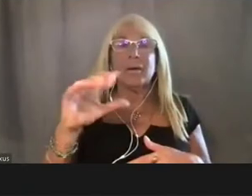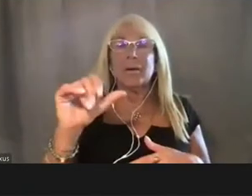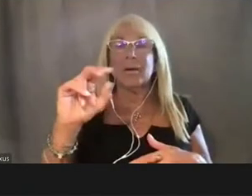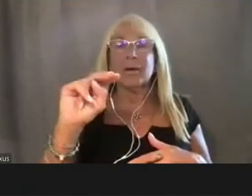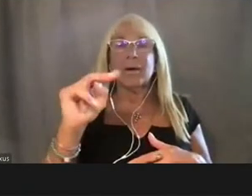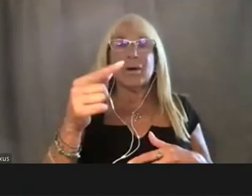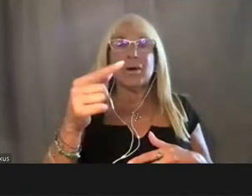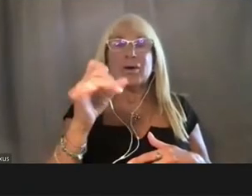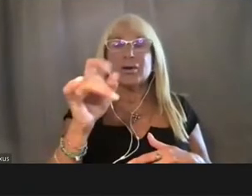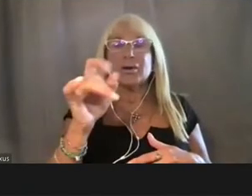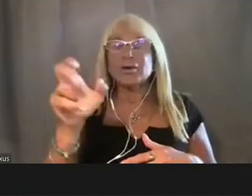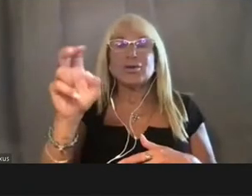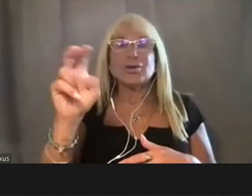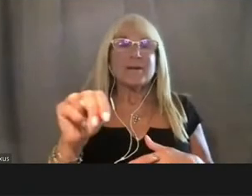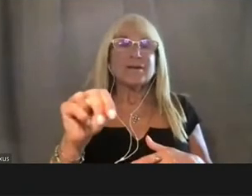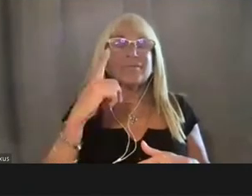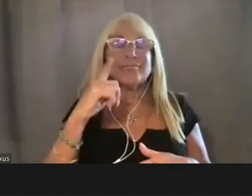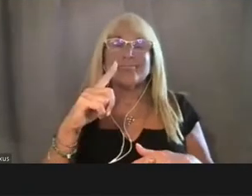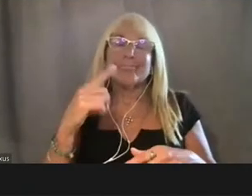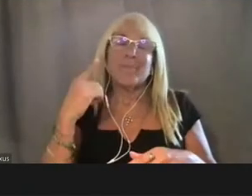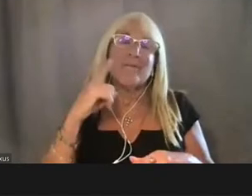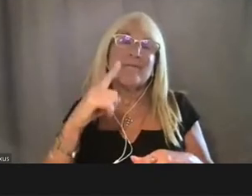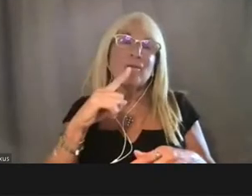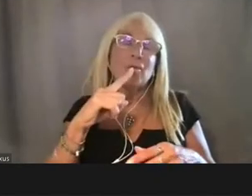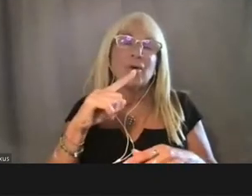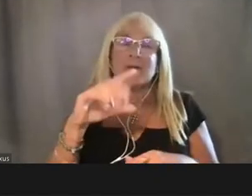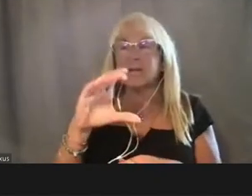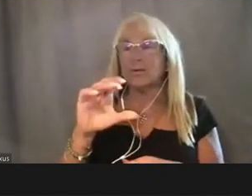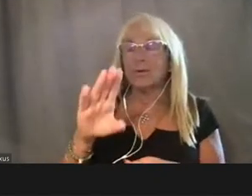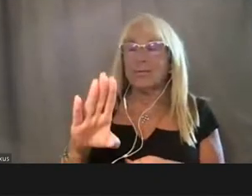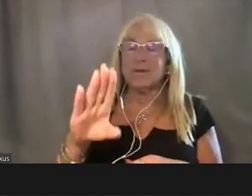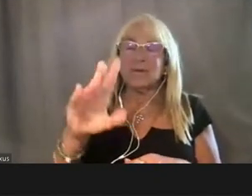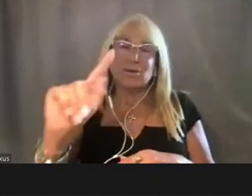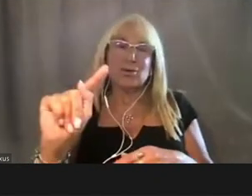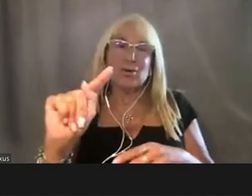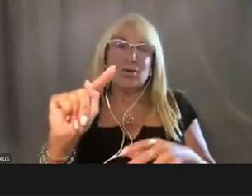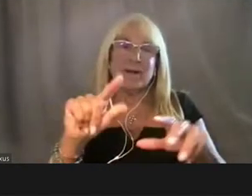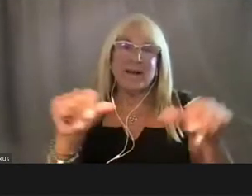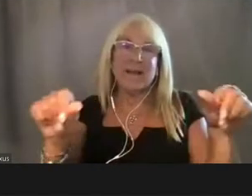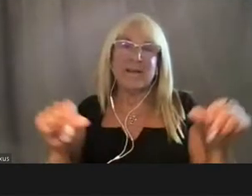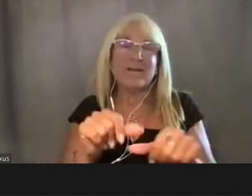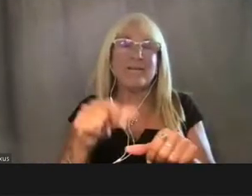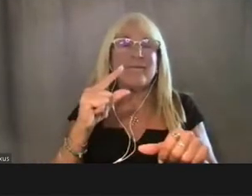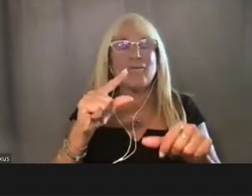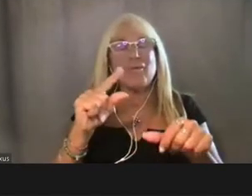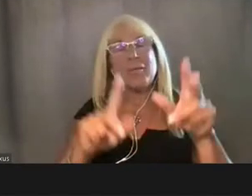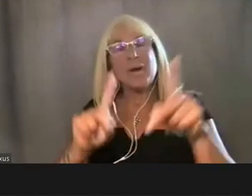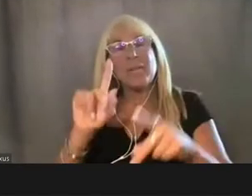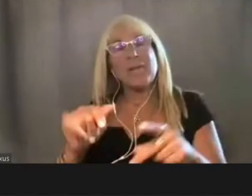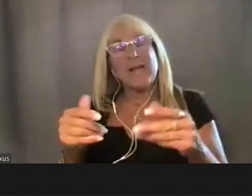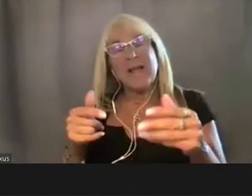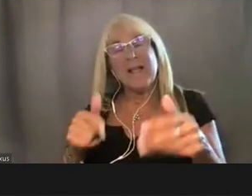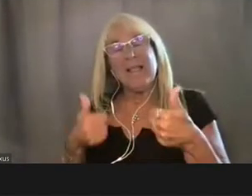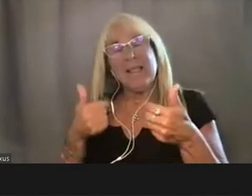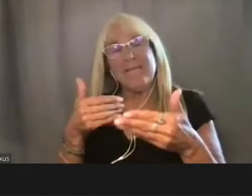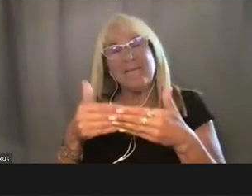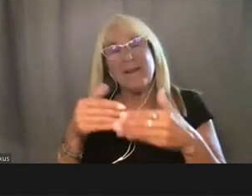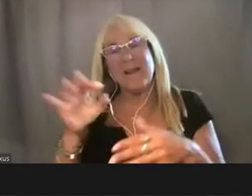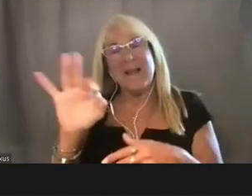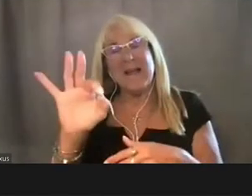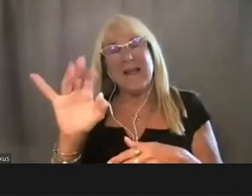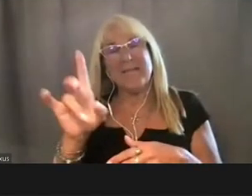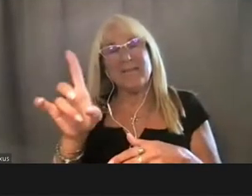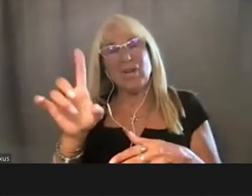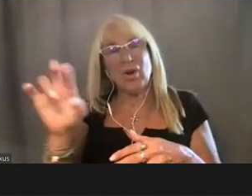the Central Business tolling program for the residential Community District 3 who live next to the FDR one of the